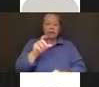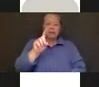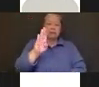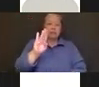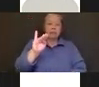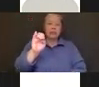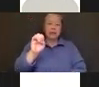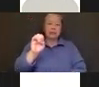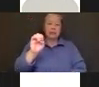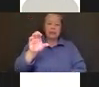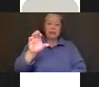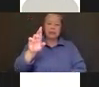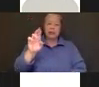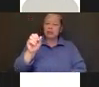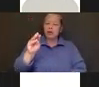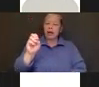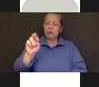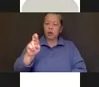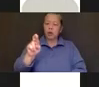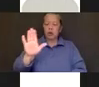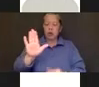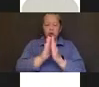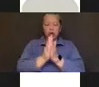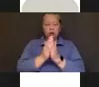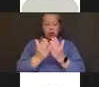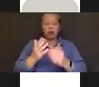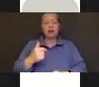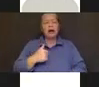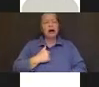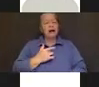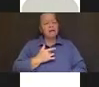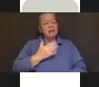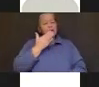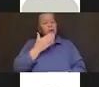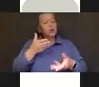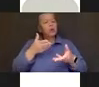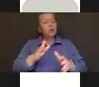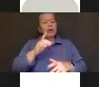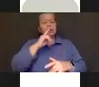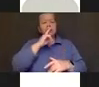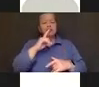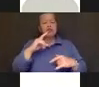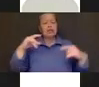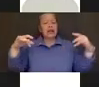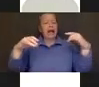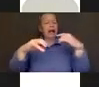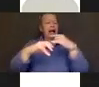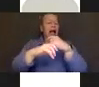book. And I found it as a good way to encapsulate,